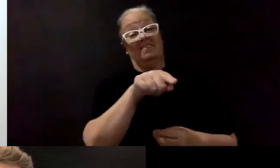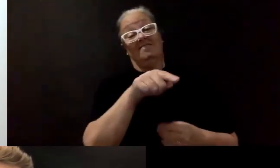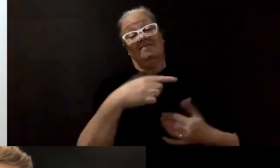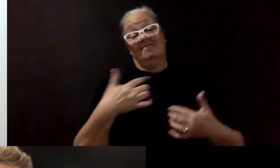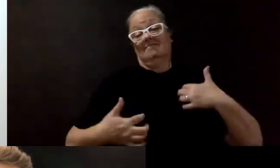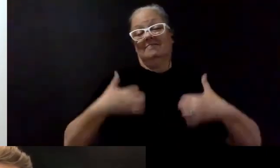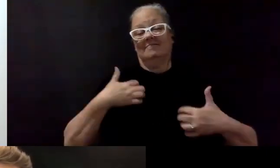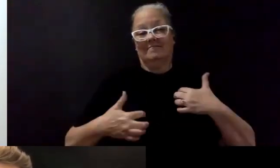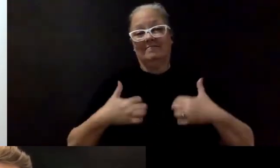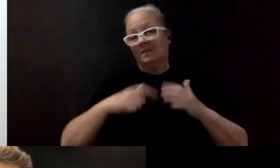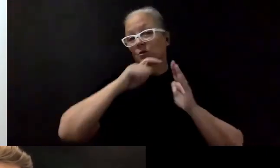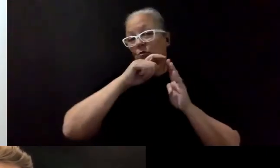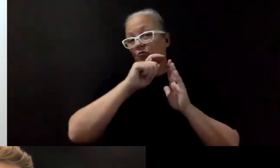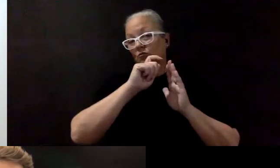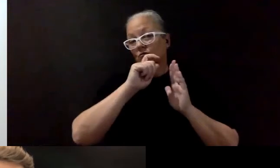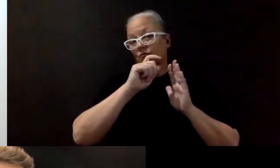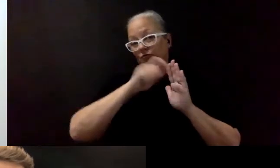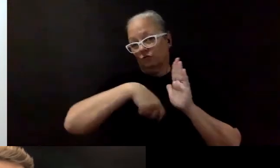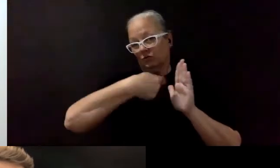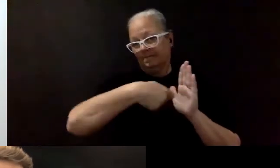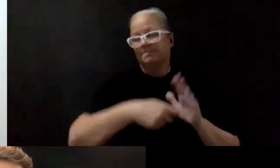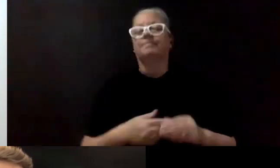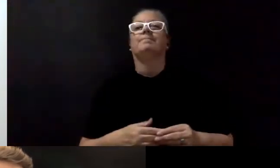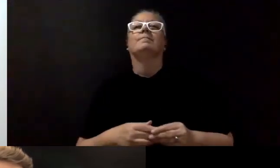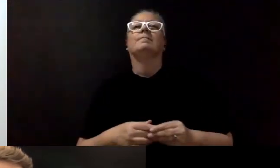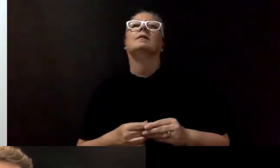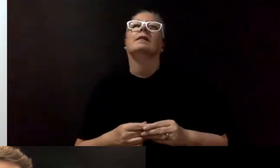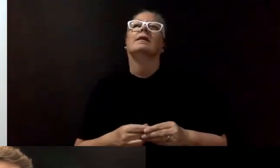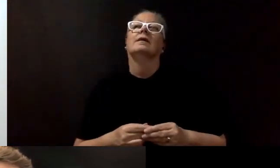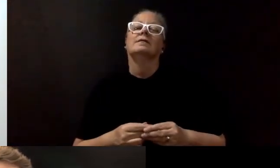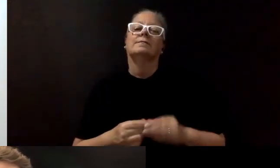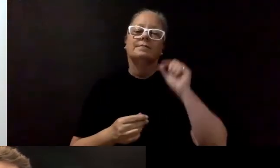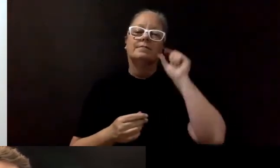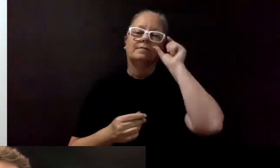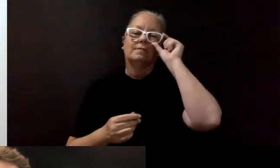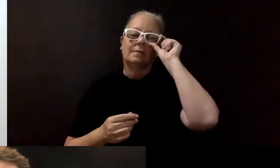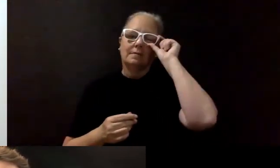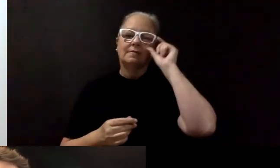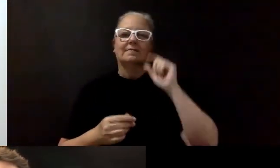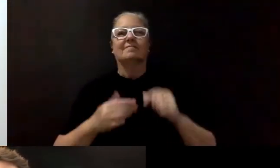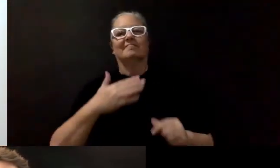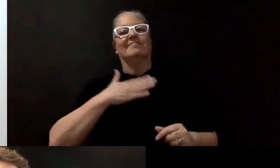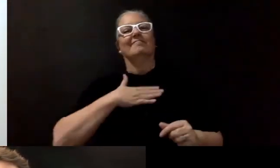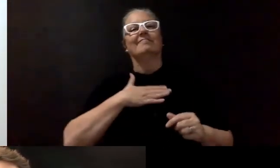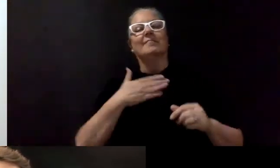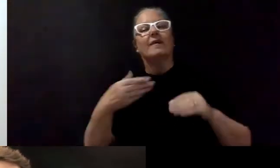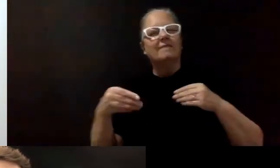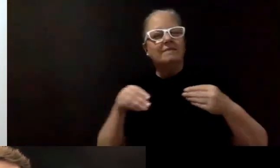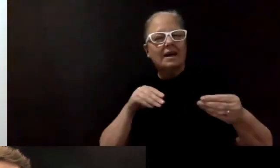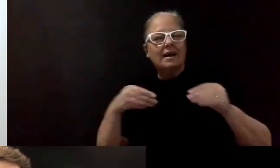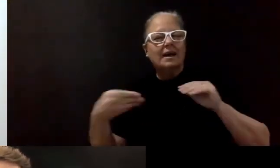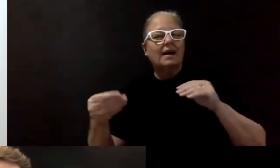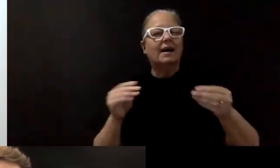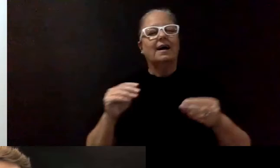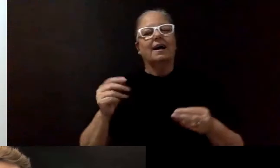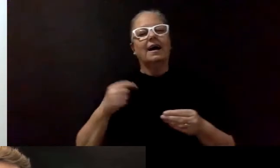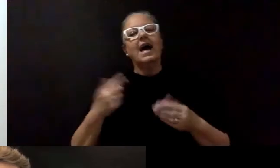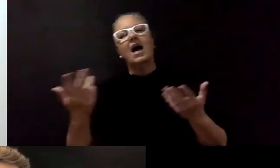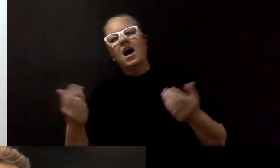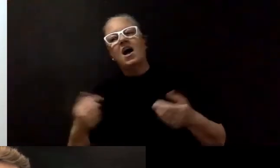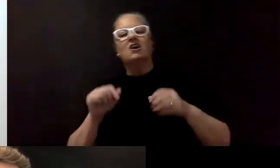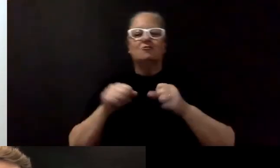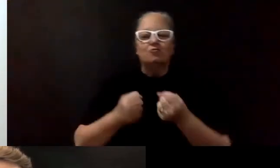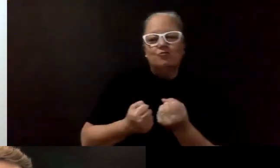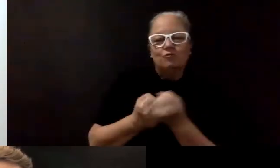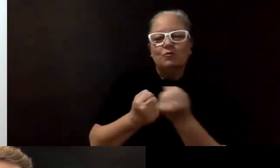also just what excites me about Yans is the flexibility that we have and just supporting young people